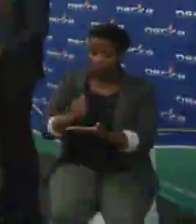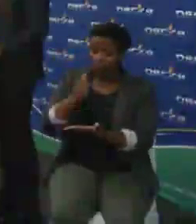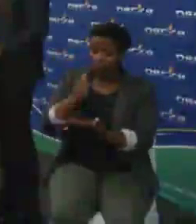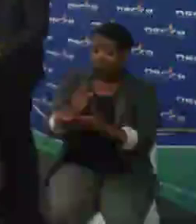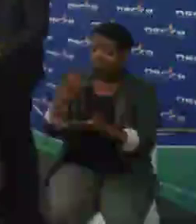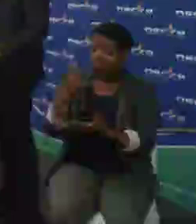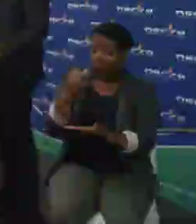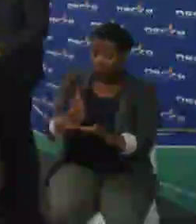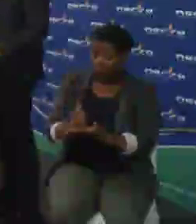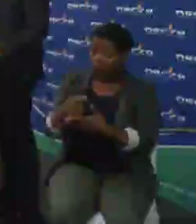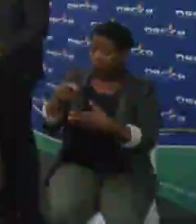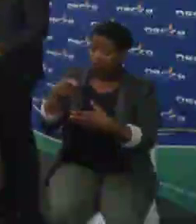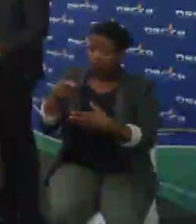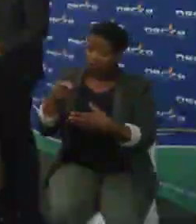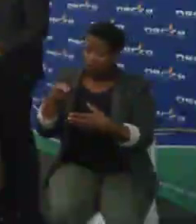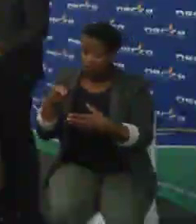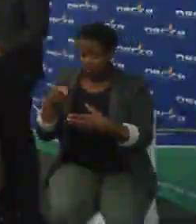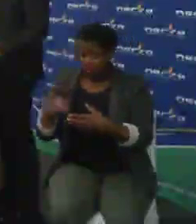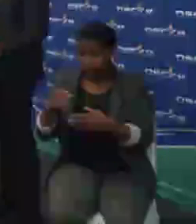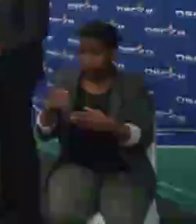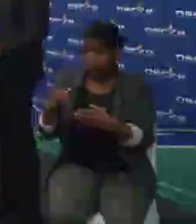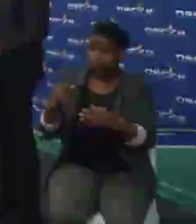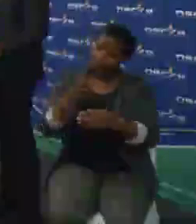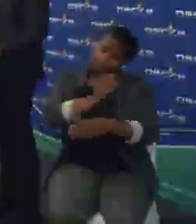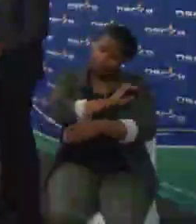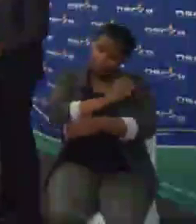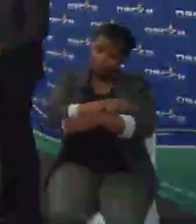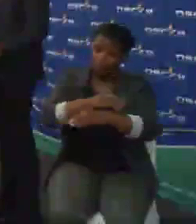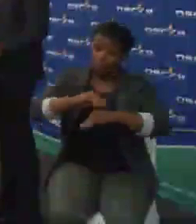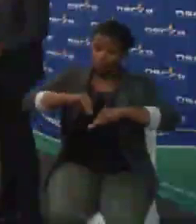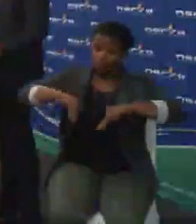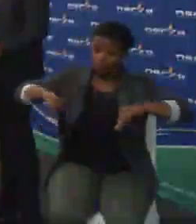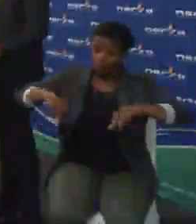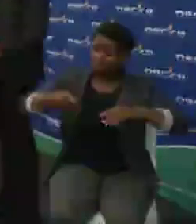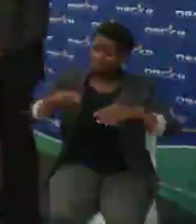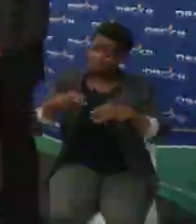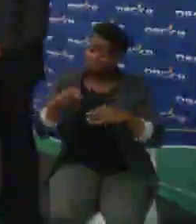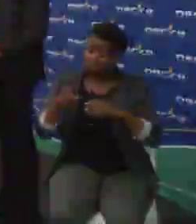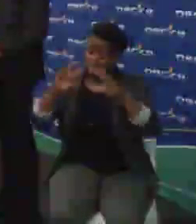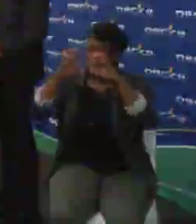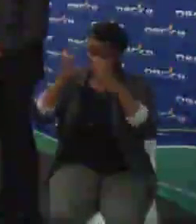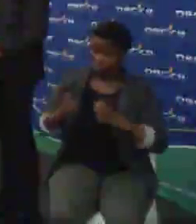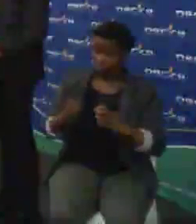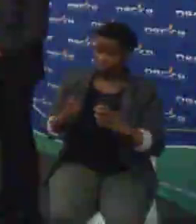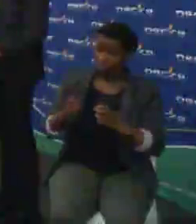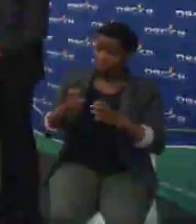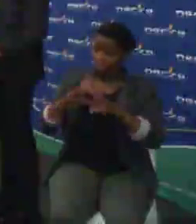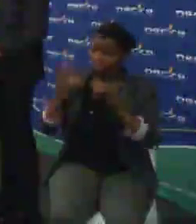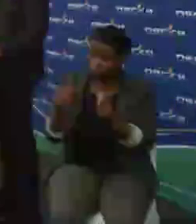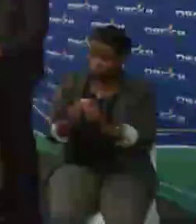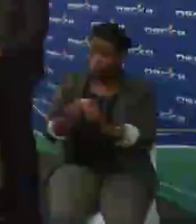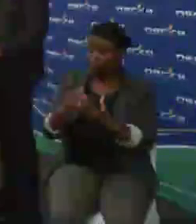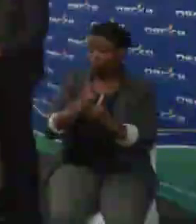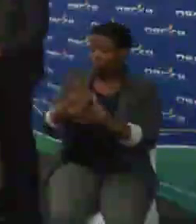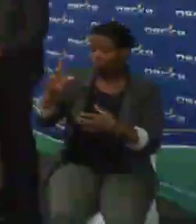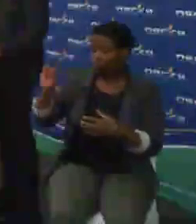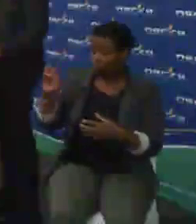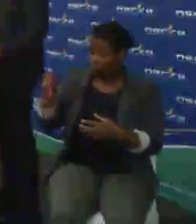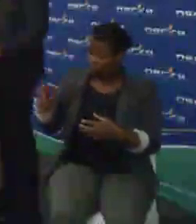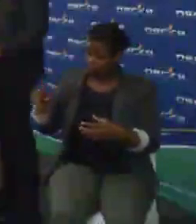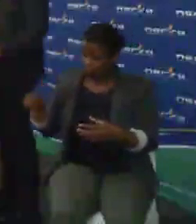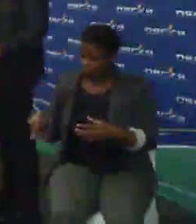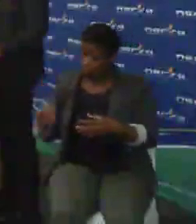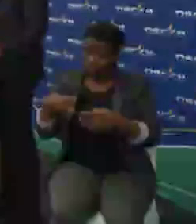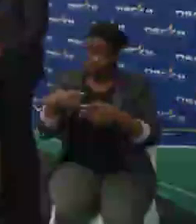achieving this goal. This board is empowered to set rates which will not only block Eskom from concluding additional agreements with IPPs, but